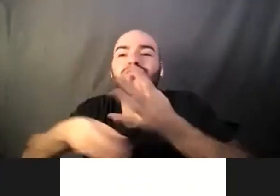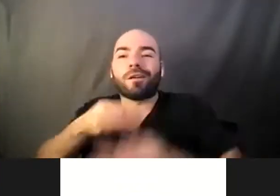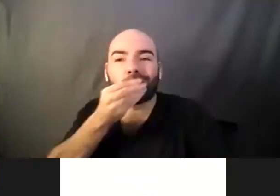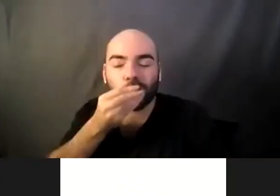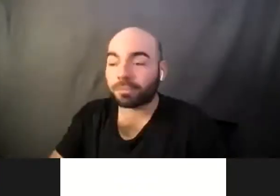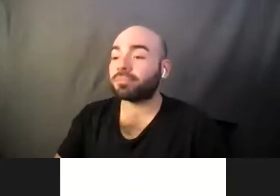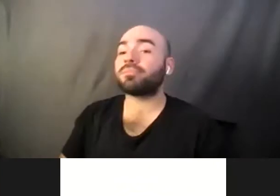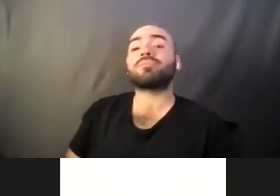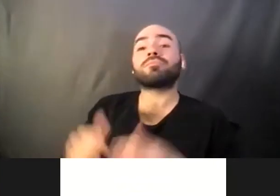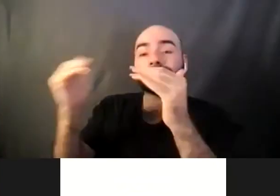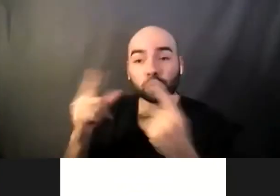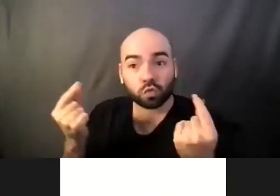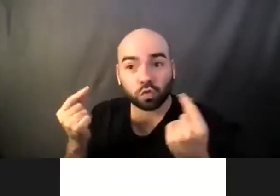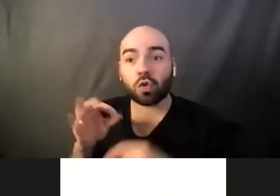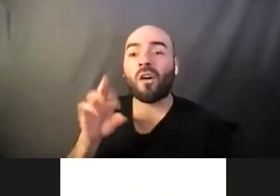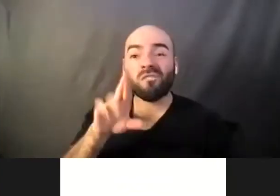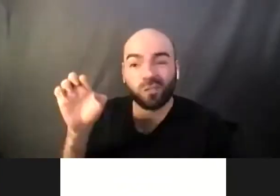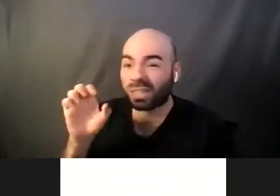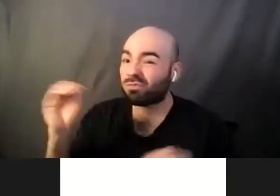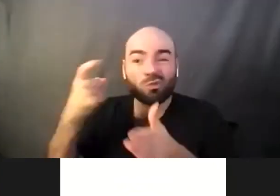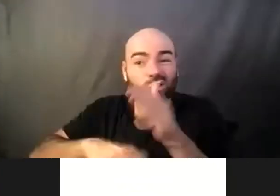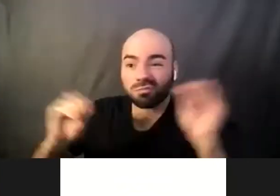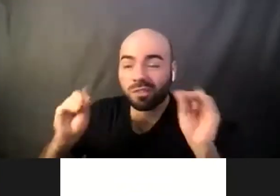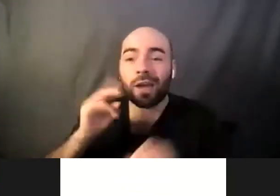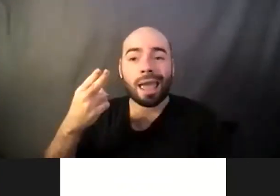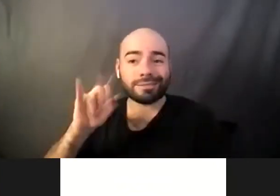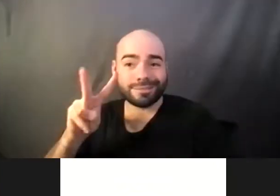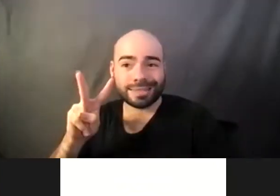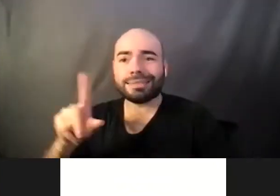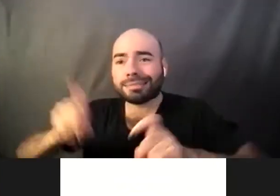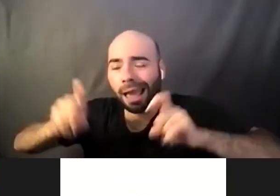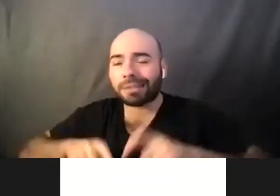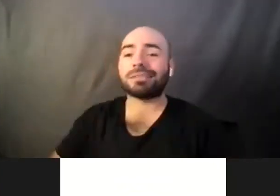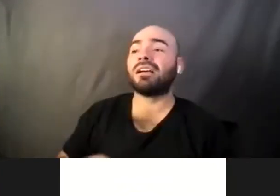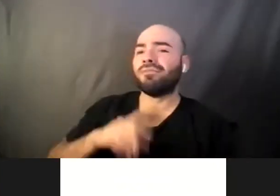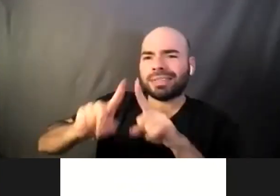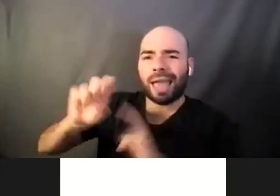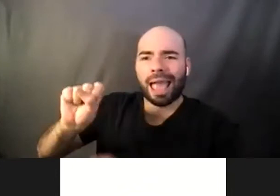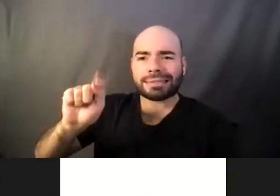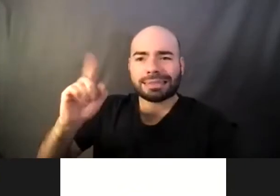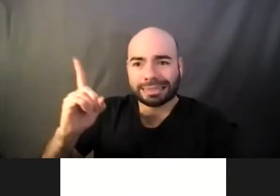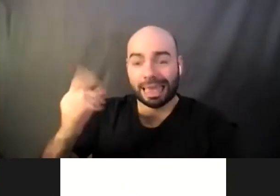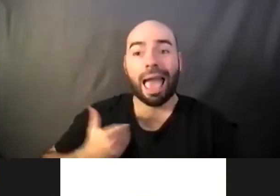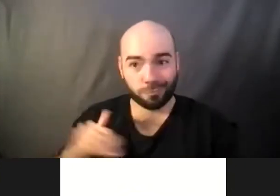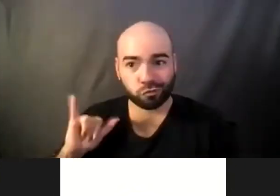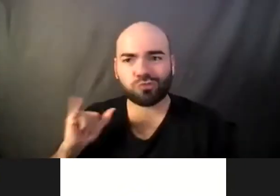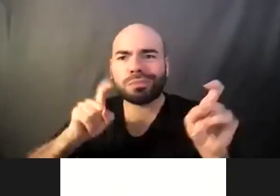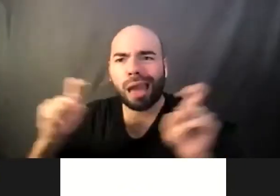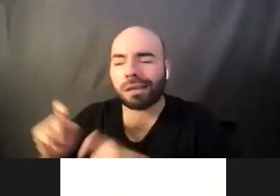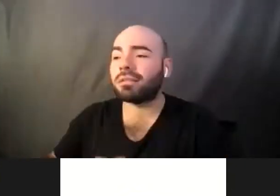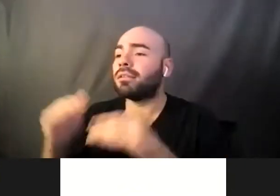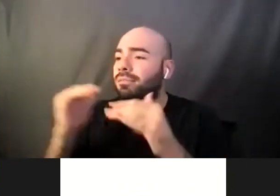confidential HIV testing, rapid syphilis testing. For folks living with HIV, we could do case management services,